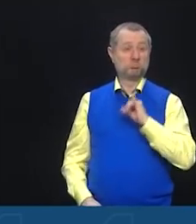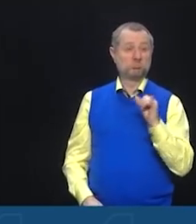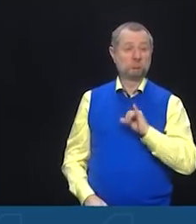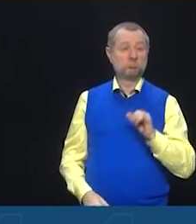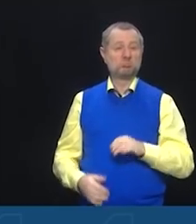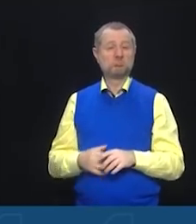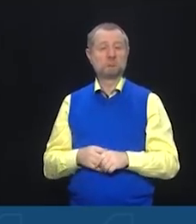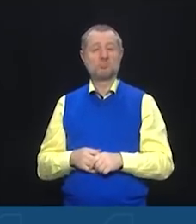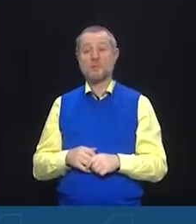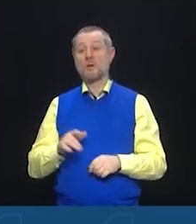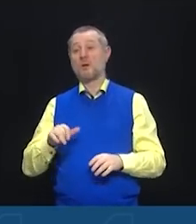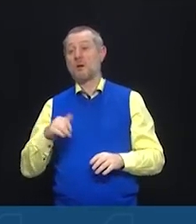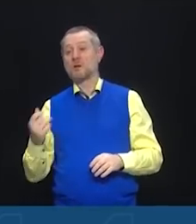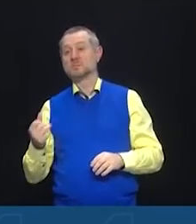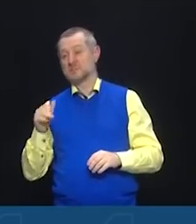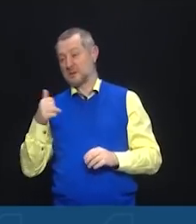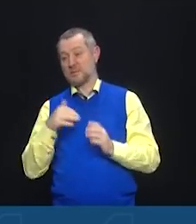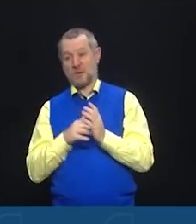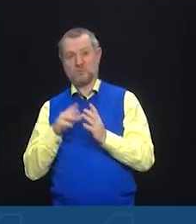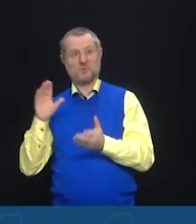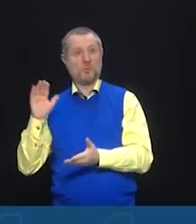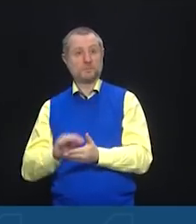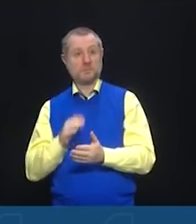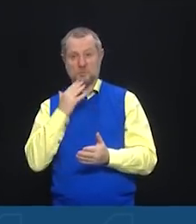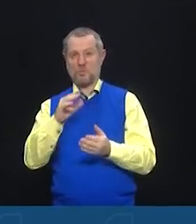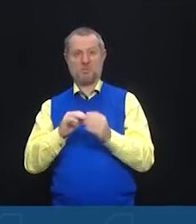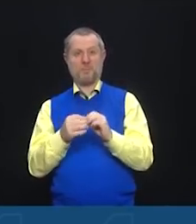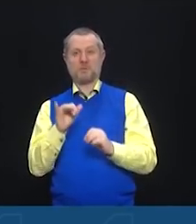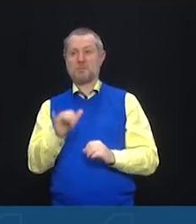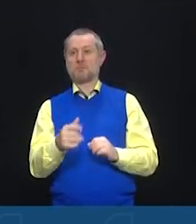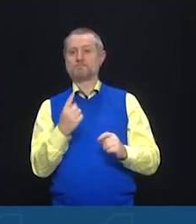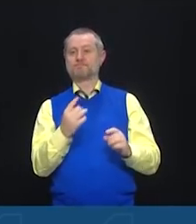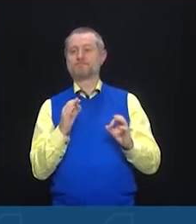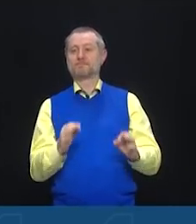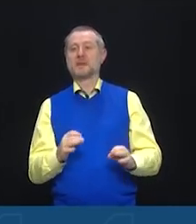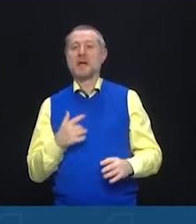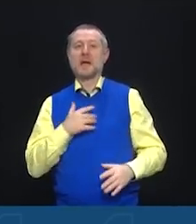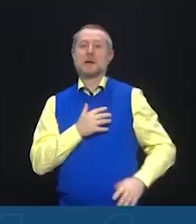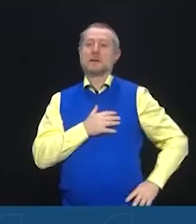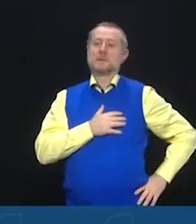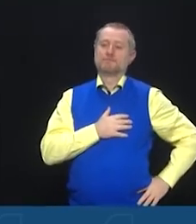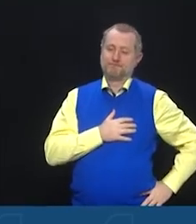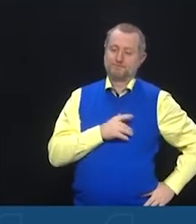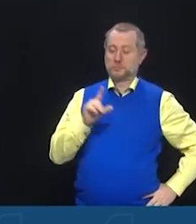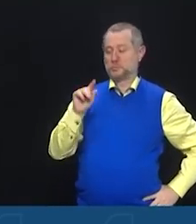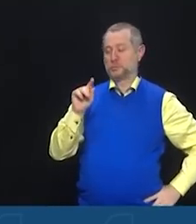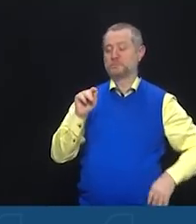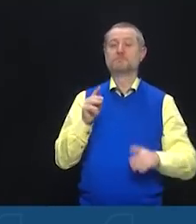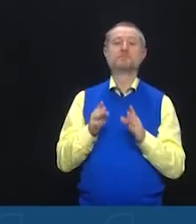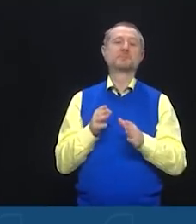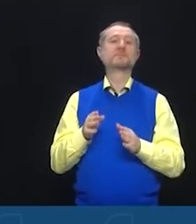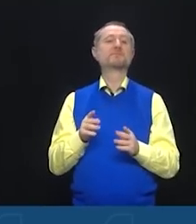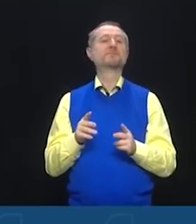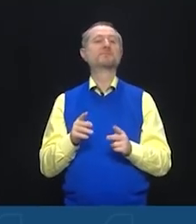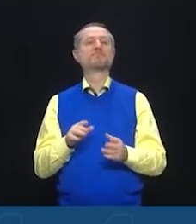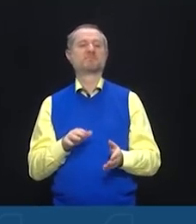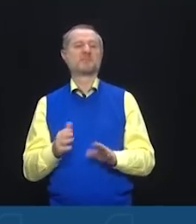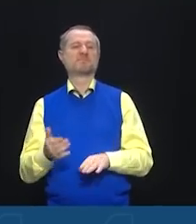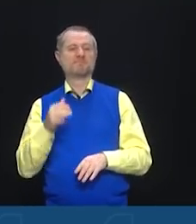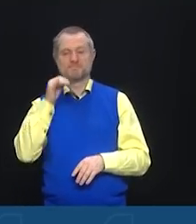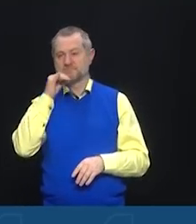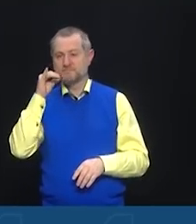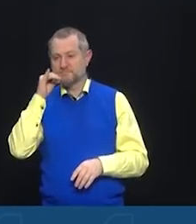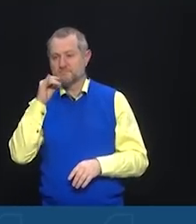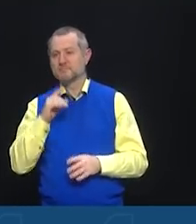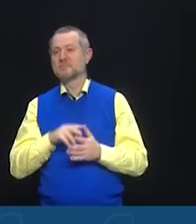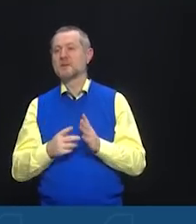another positive dynamic. And we did lose 20 New Yorkers. 20 New Yorkers still leaves families with that open wound in their hearts that